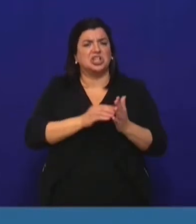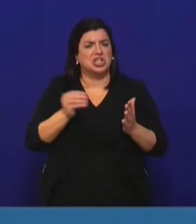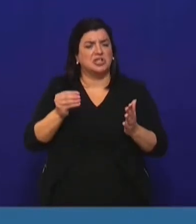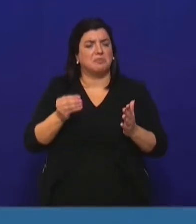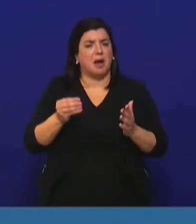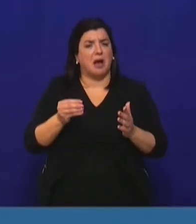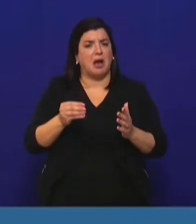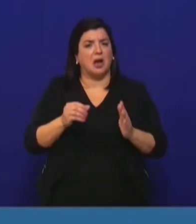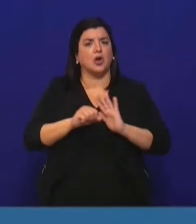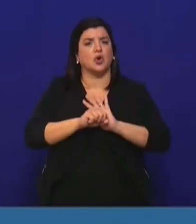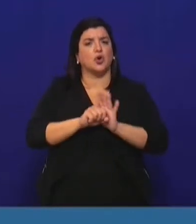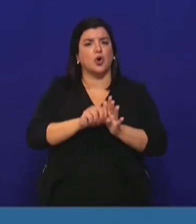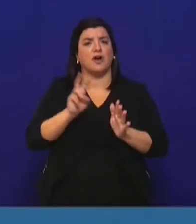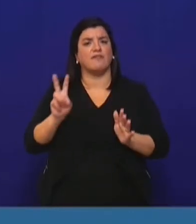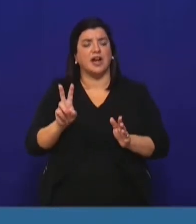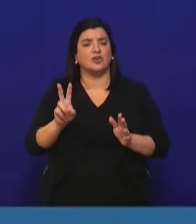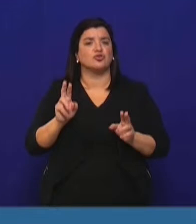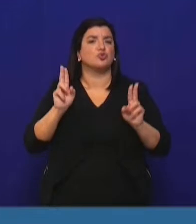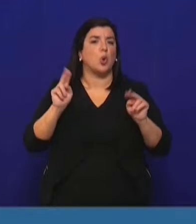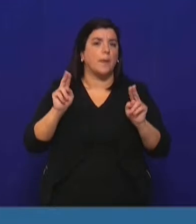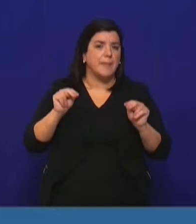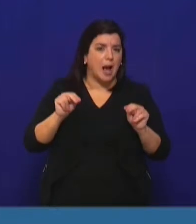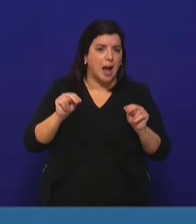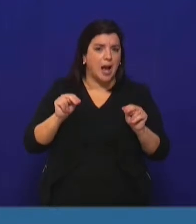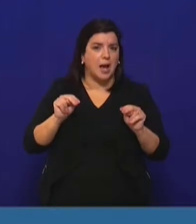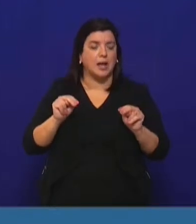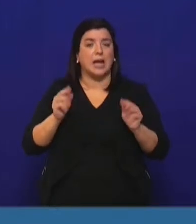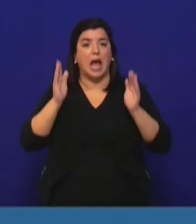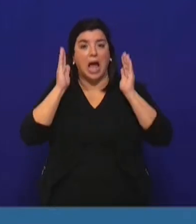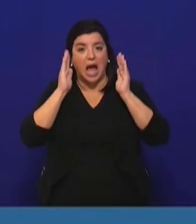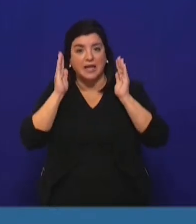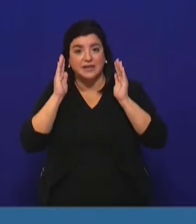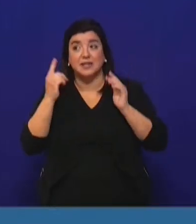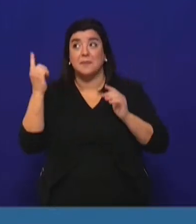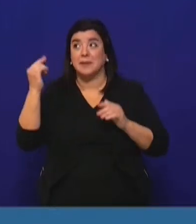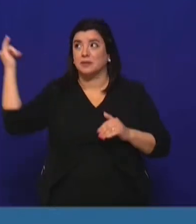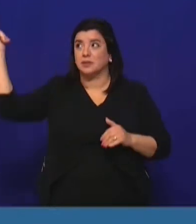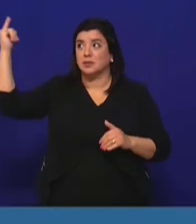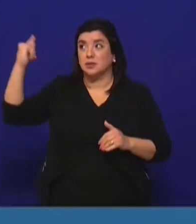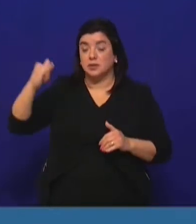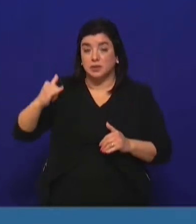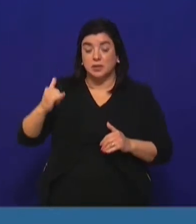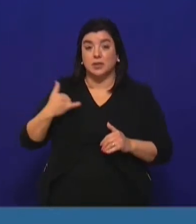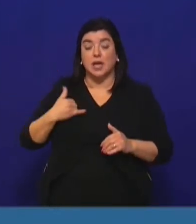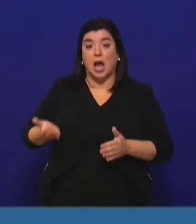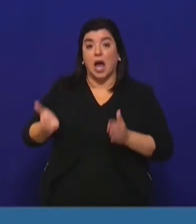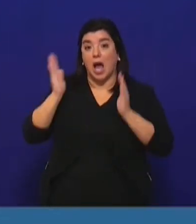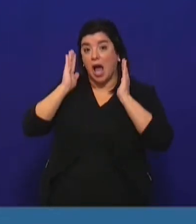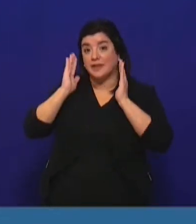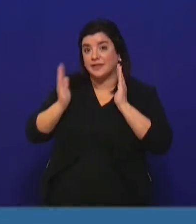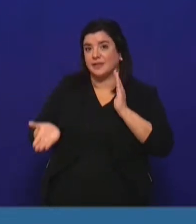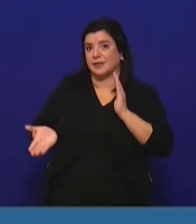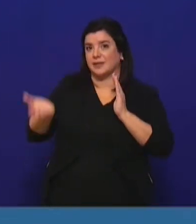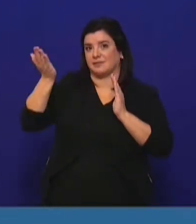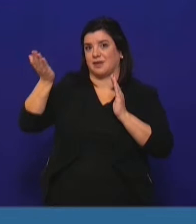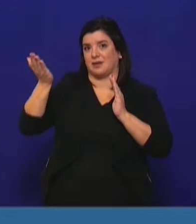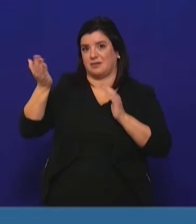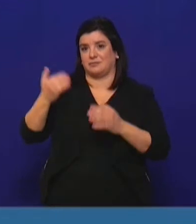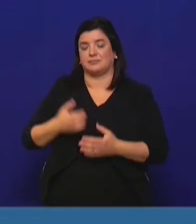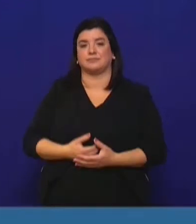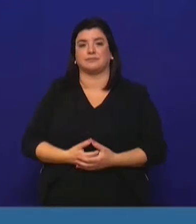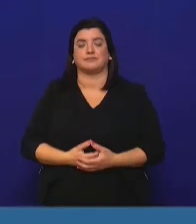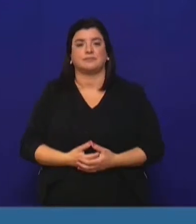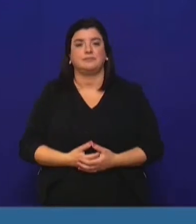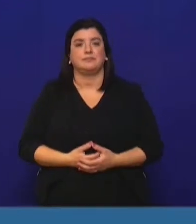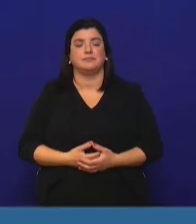kontrollaw sitwazzjonijiet qabel, milli inti toqgħod attent minn dak li jkun ġej minn barra fejn hemm riskju kbir inti tagħmel il-mezzi ta' jew